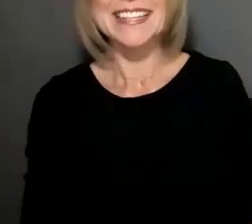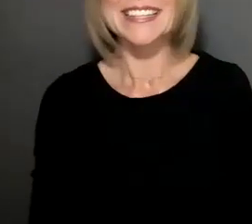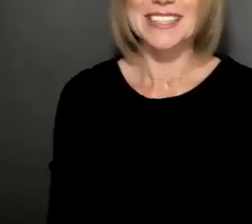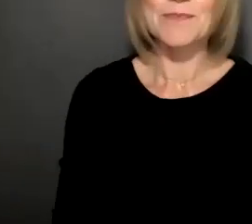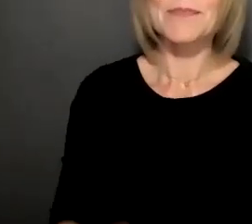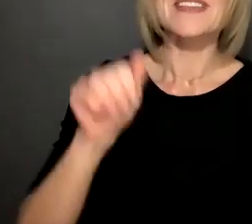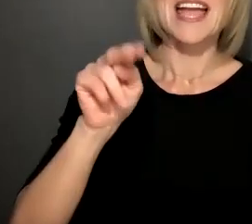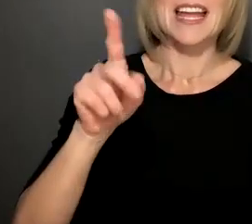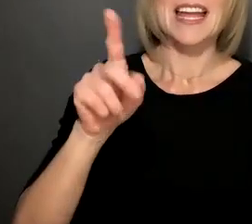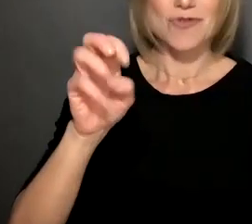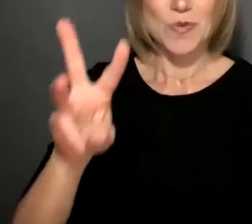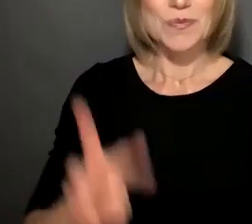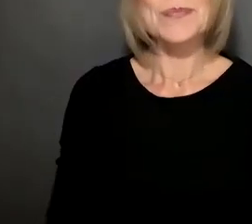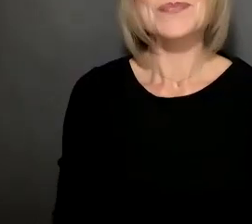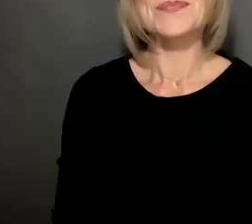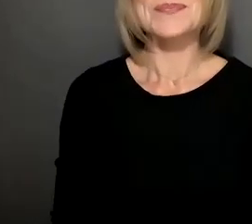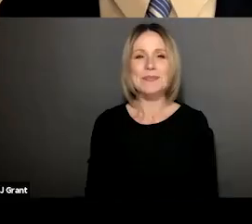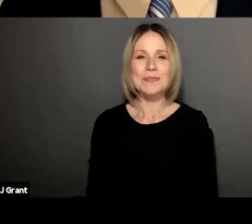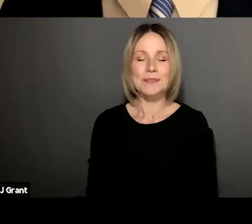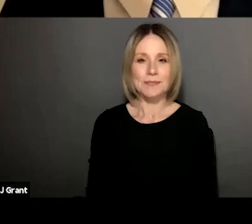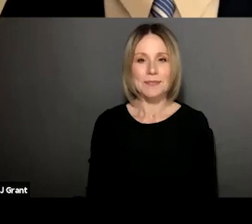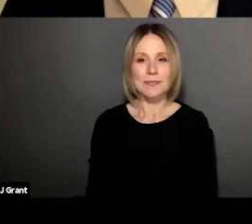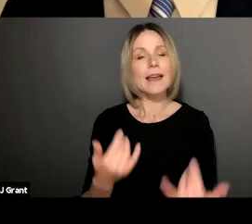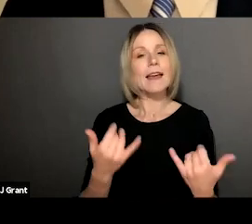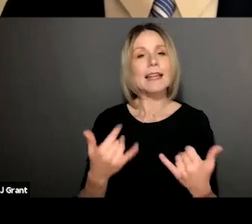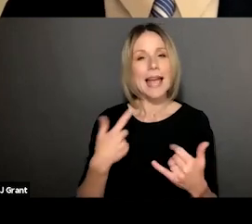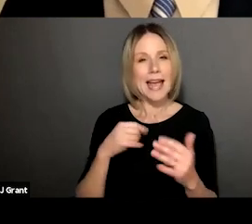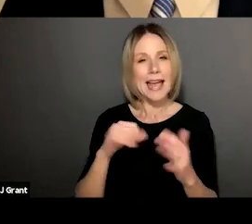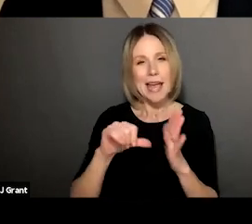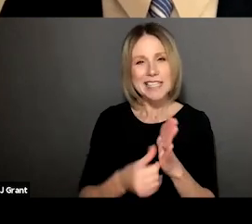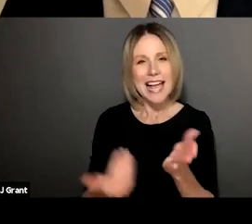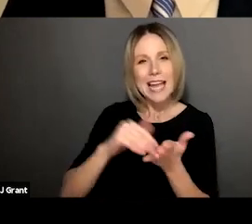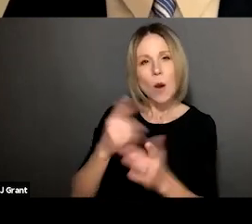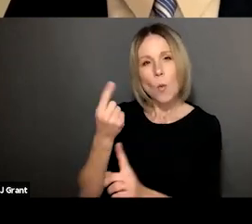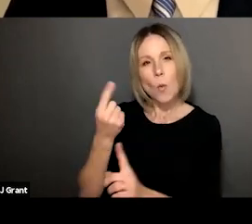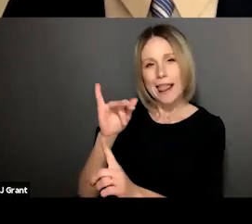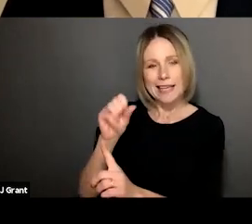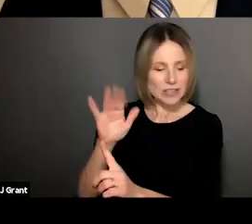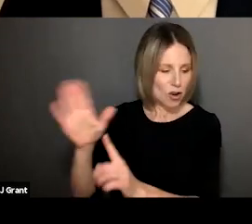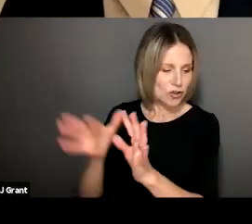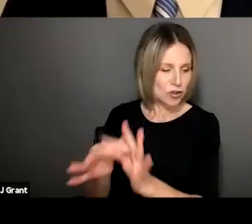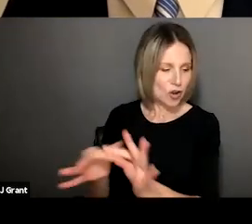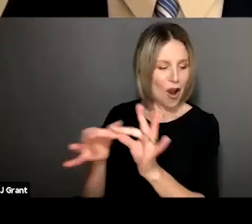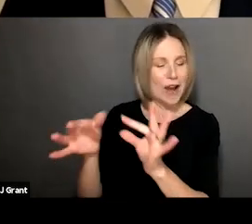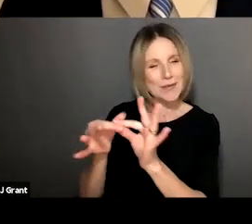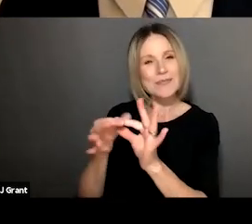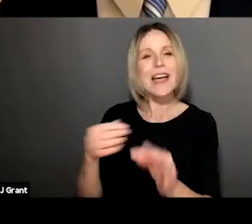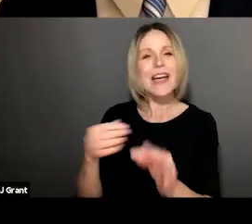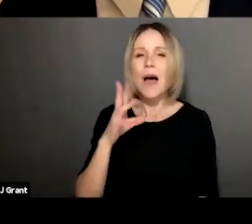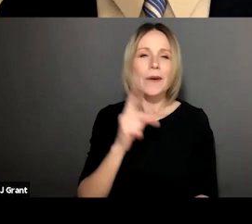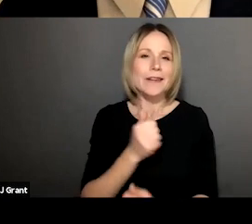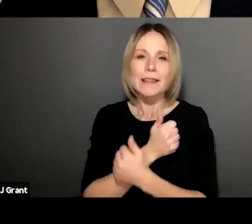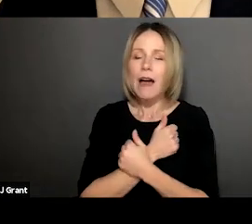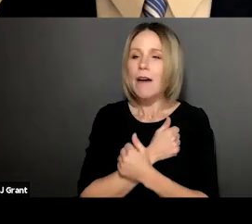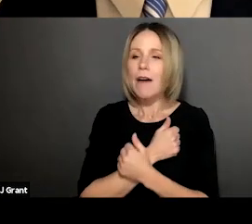So I am going to reiterate what Lisa said. I would love to be face-to-face, real face-to-face with